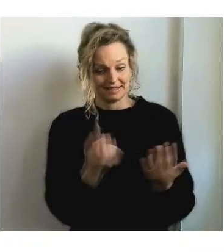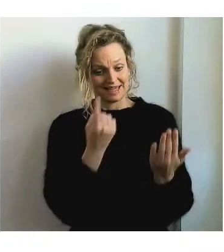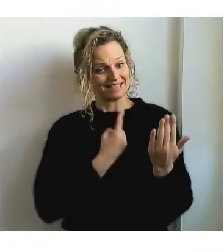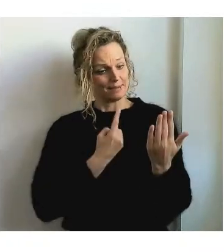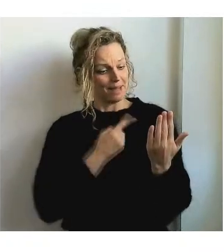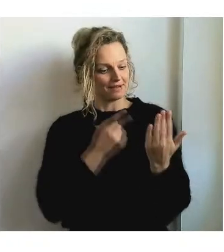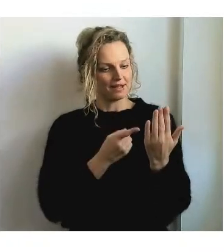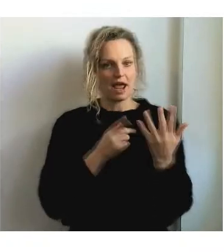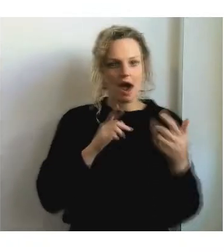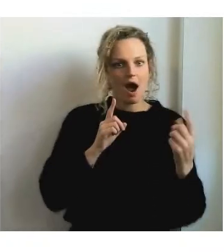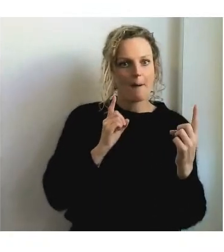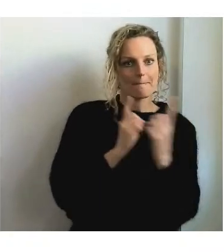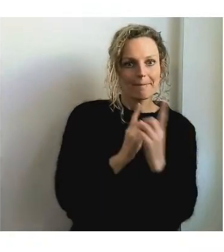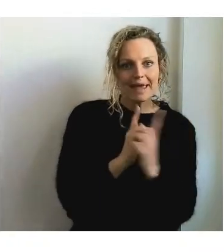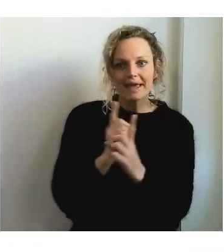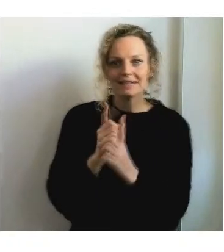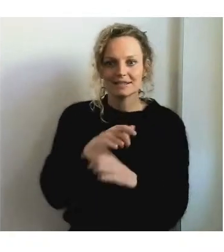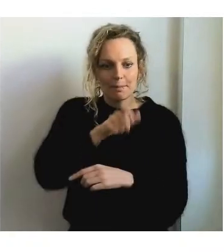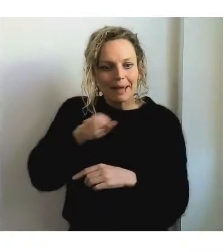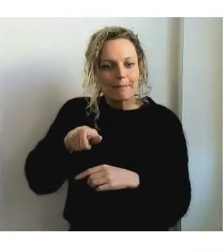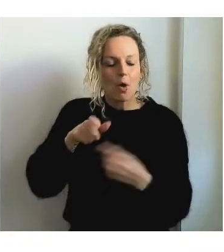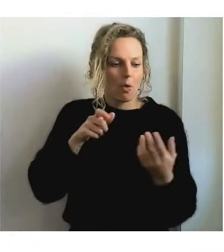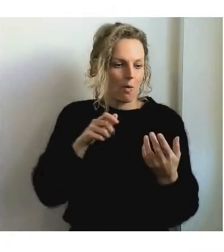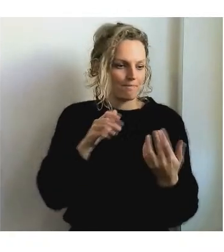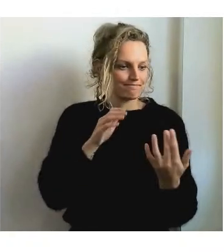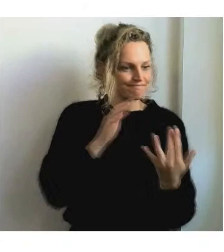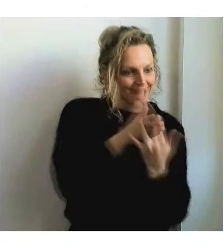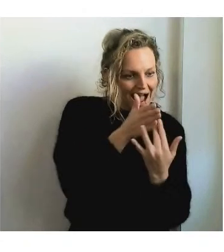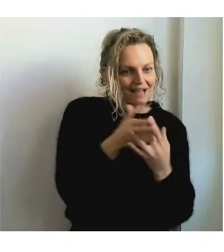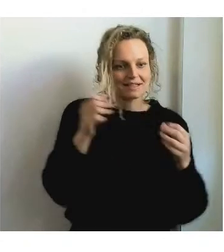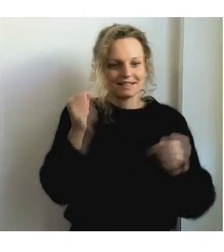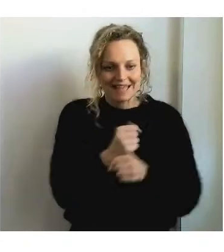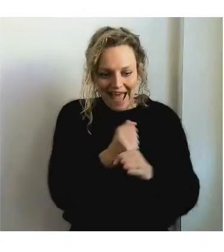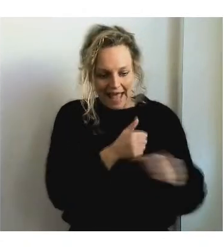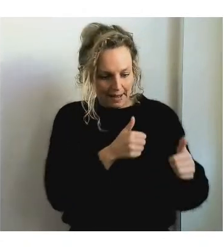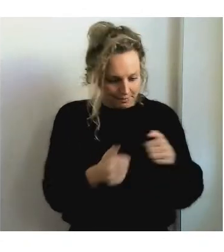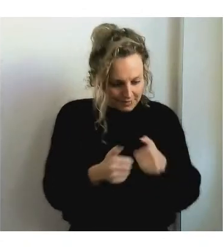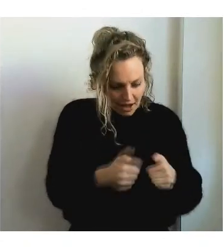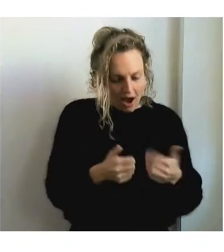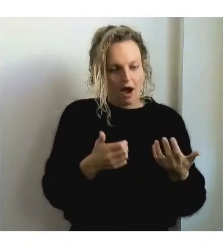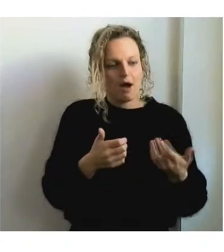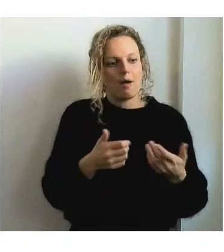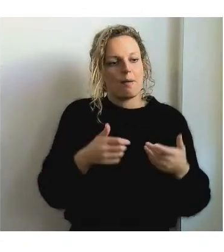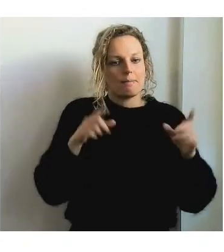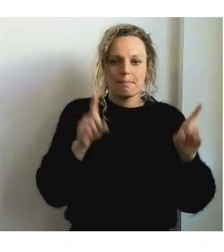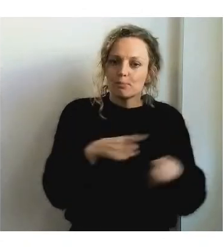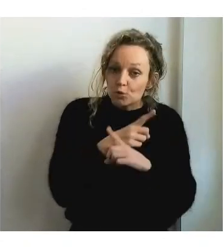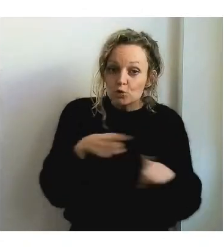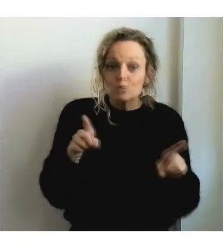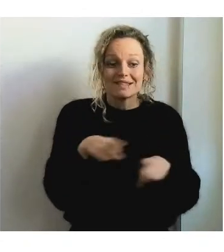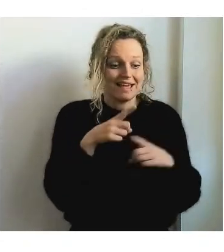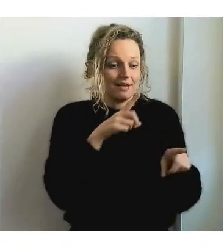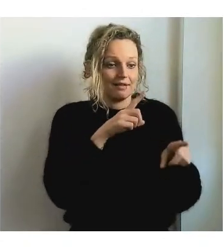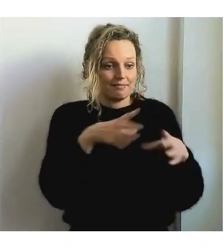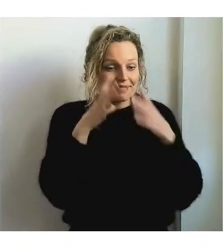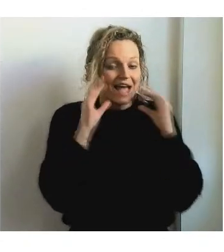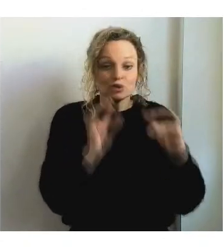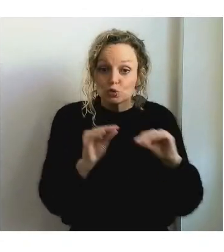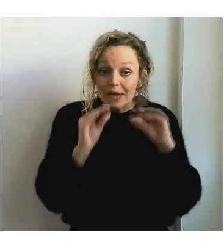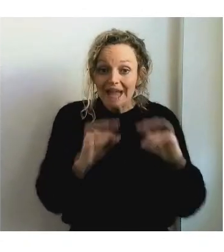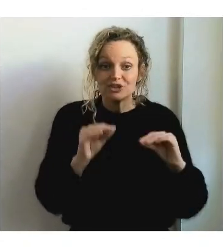online, access music, games, educational apps, and so many other things. So yeah, it